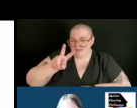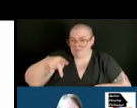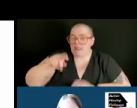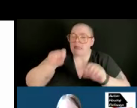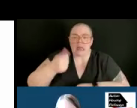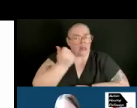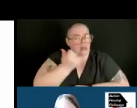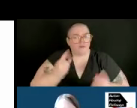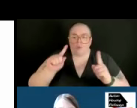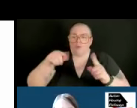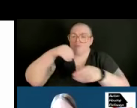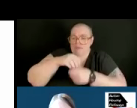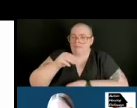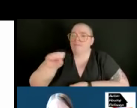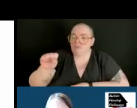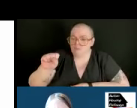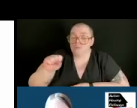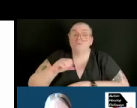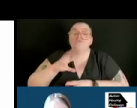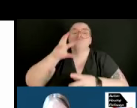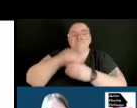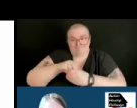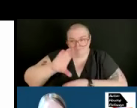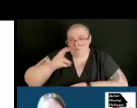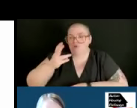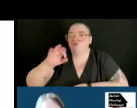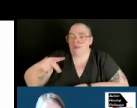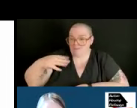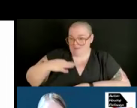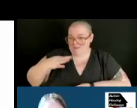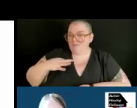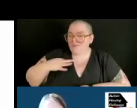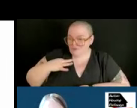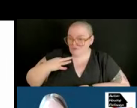it also is part of the CHAMP application.